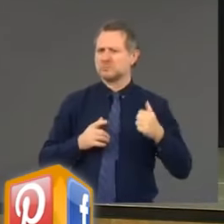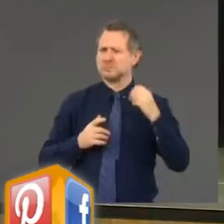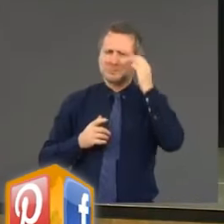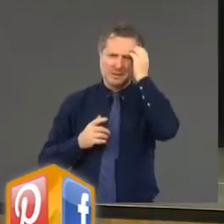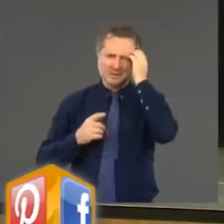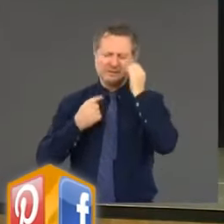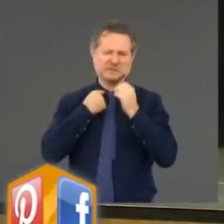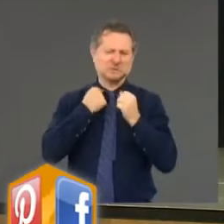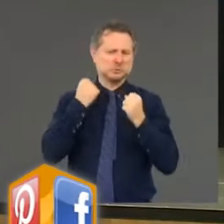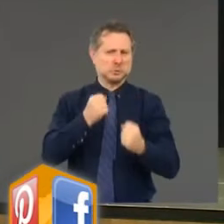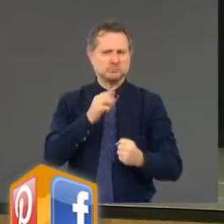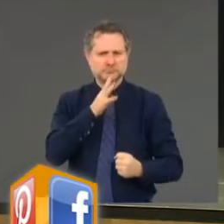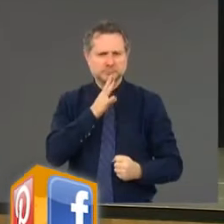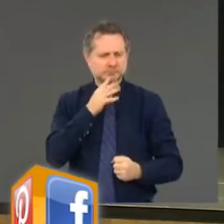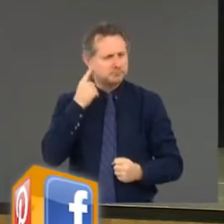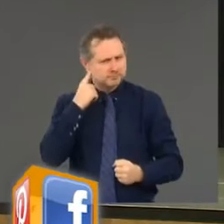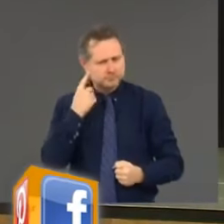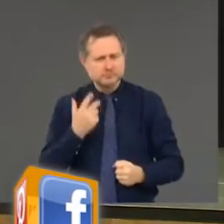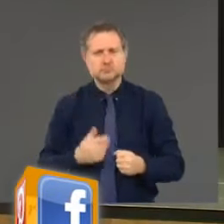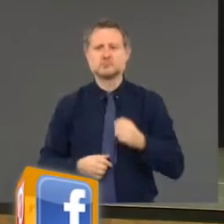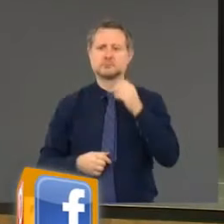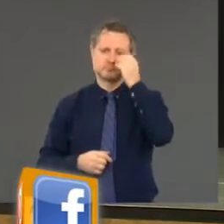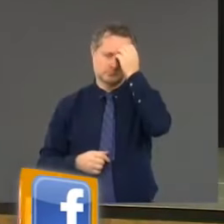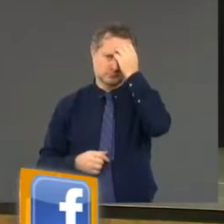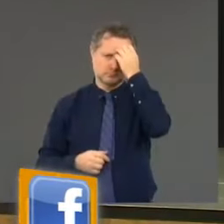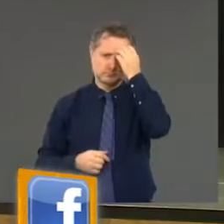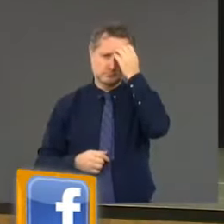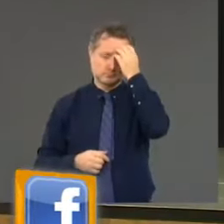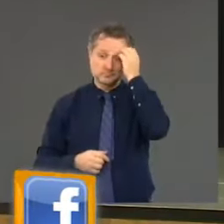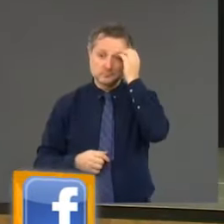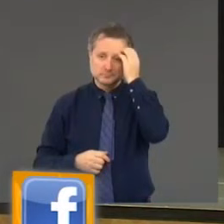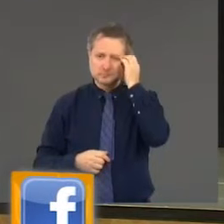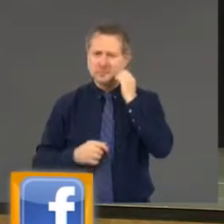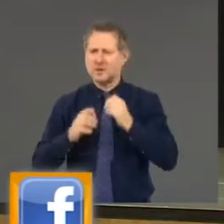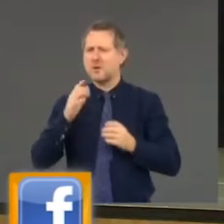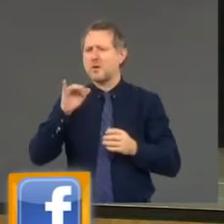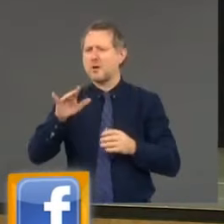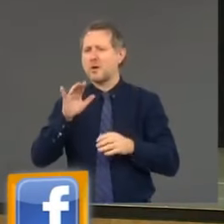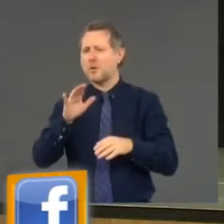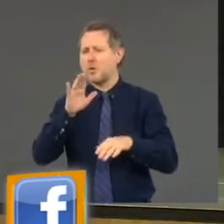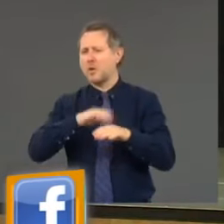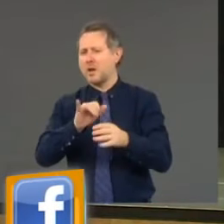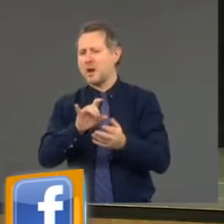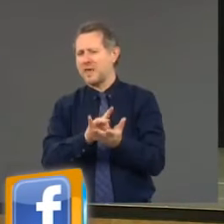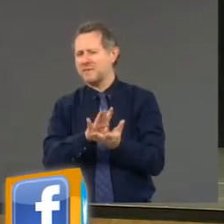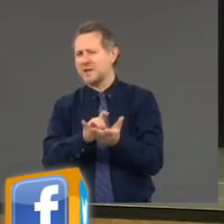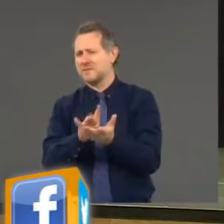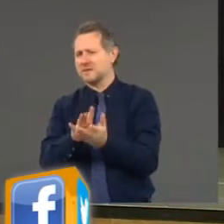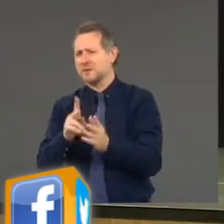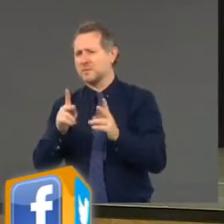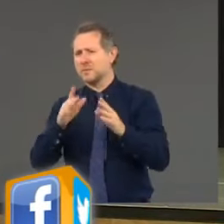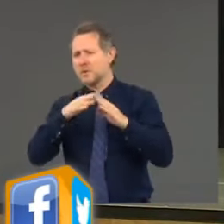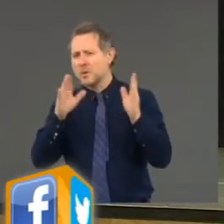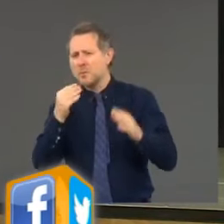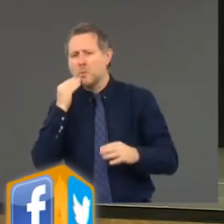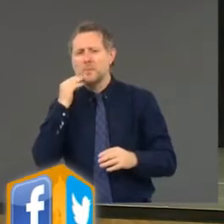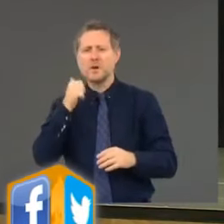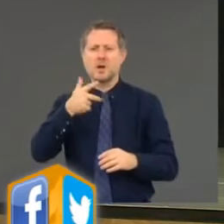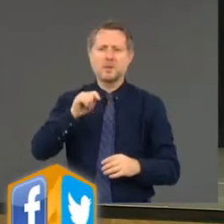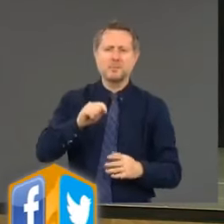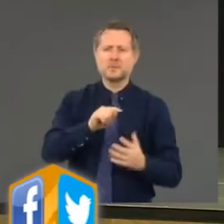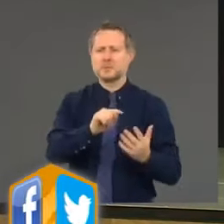the law, the 90-day freeze on the evictions, a family from Queens was evicted yesterday. Officers